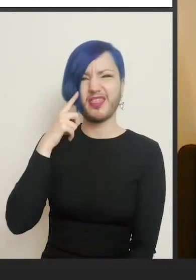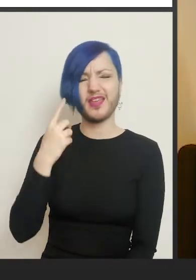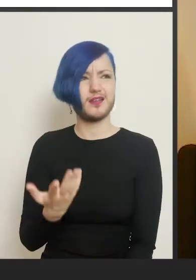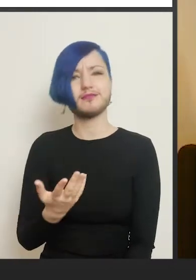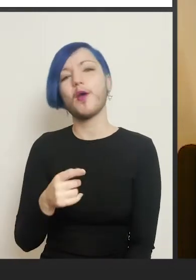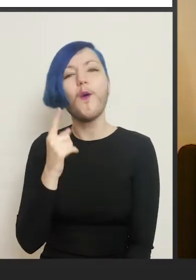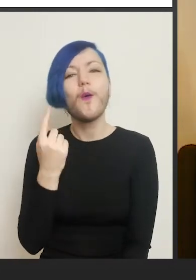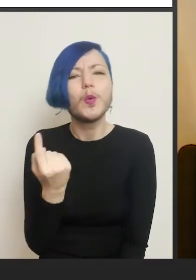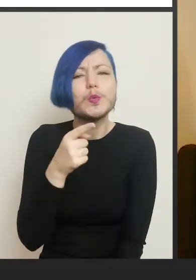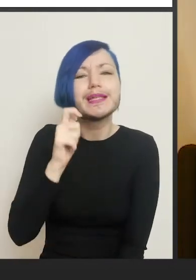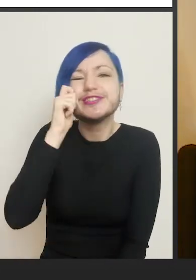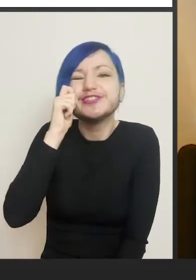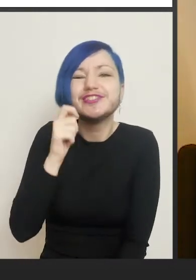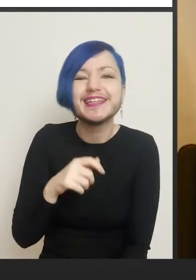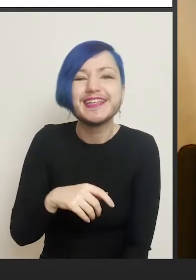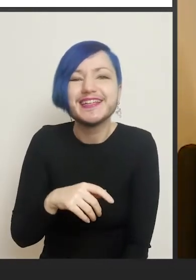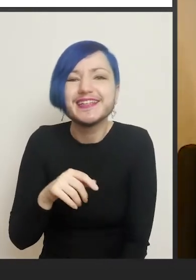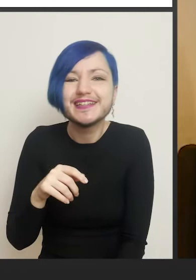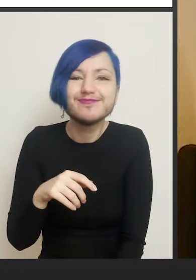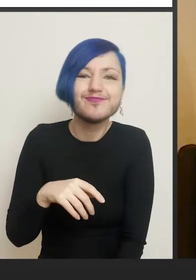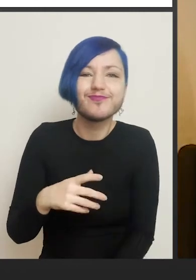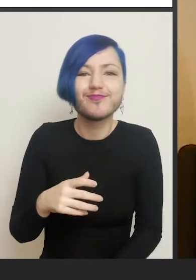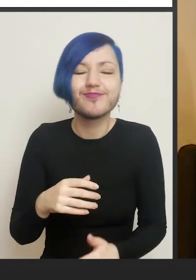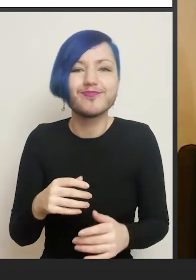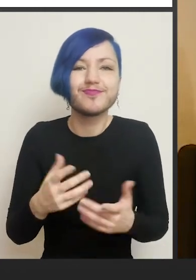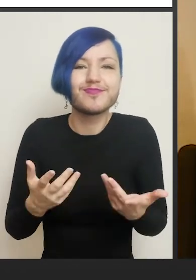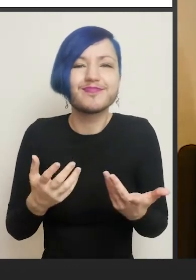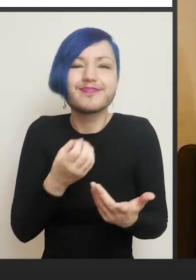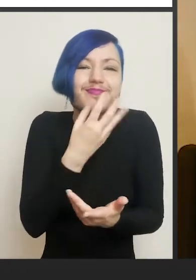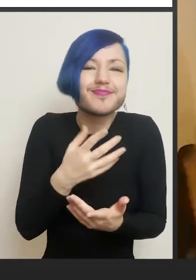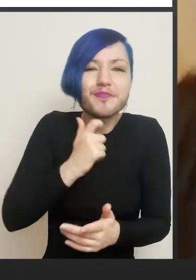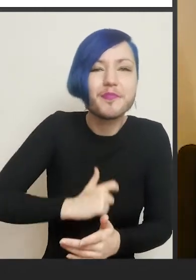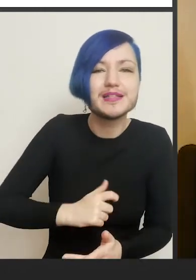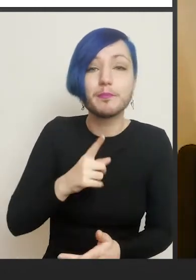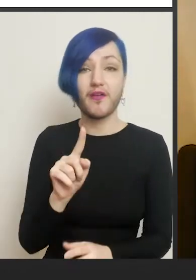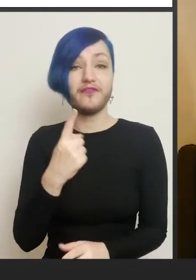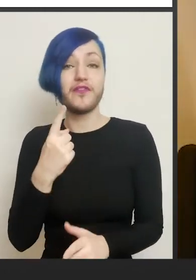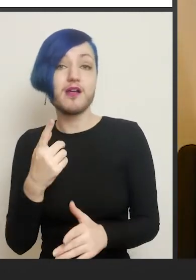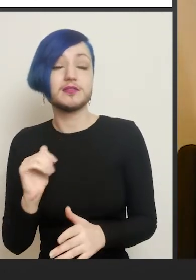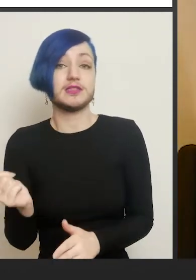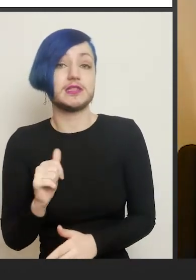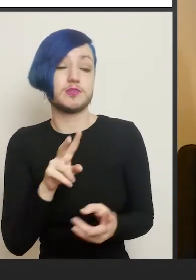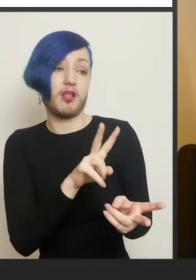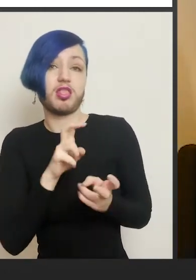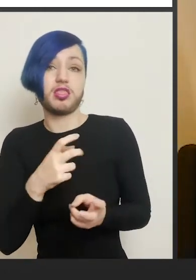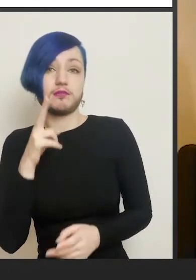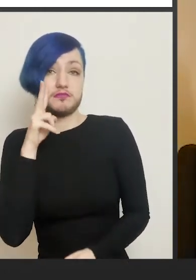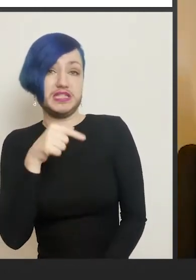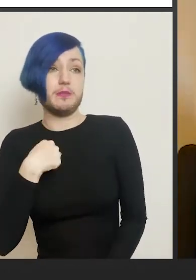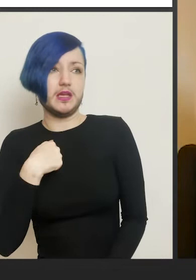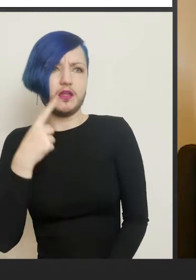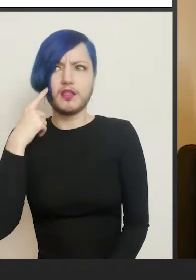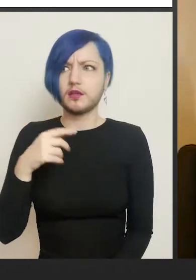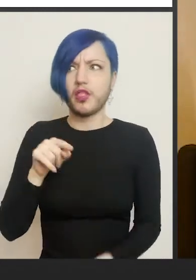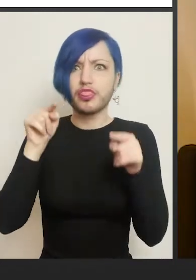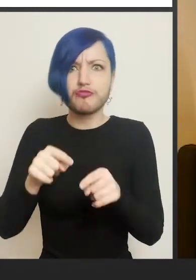kind of like think, oh, who's this cheeky chappy? I'm sure. But people's first assumption of me is quite often, is